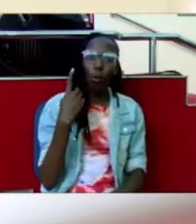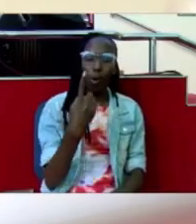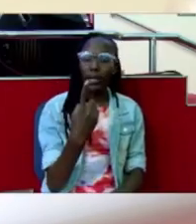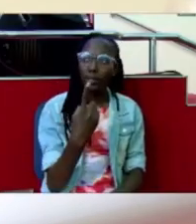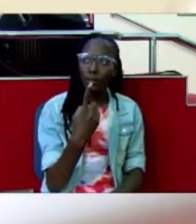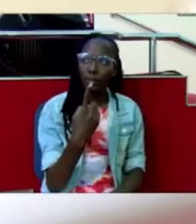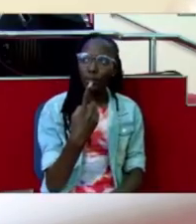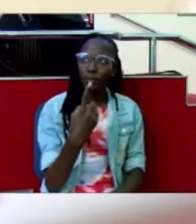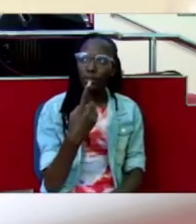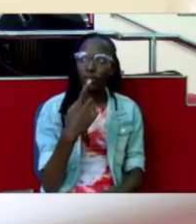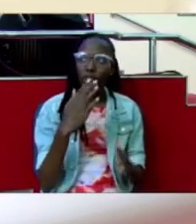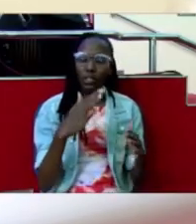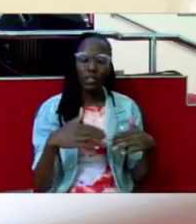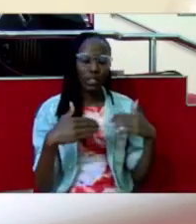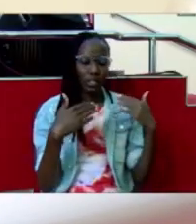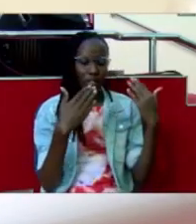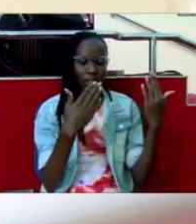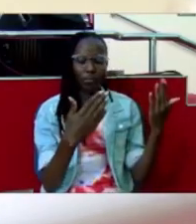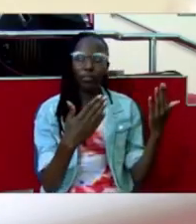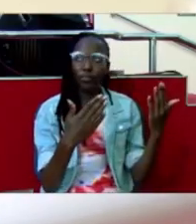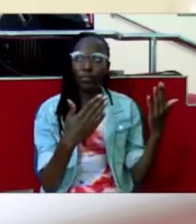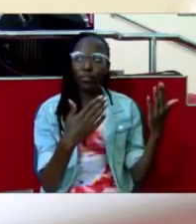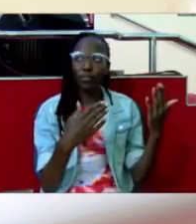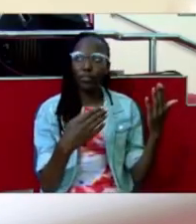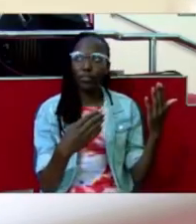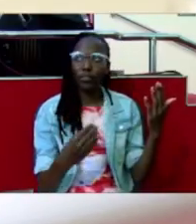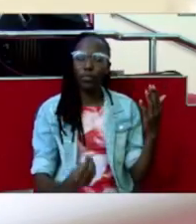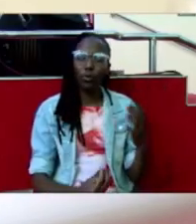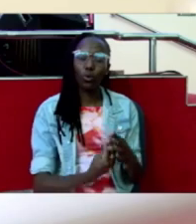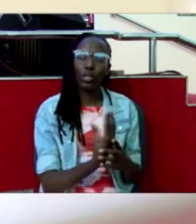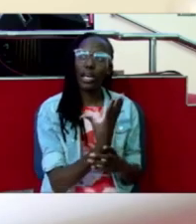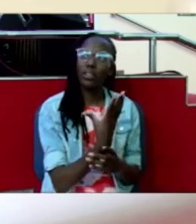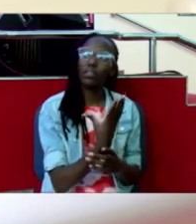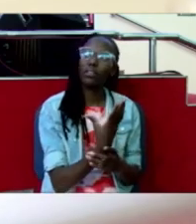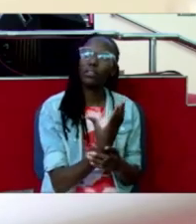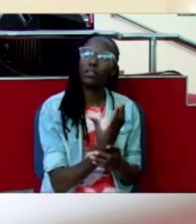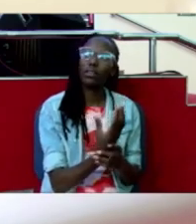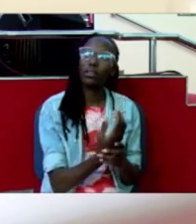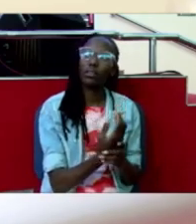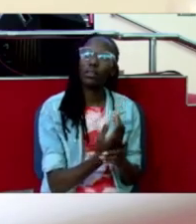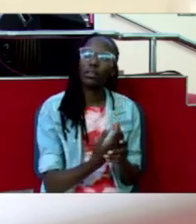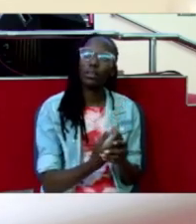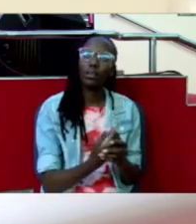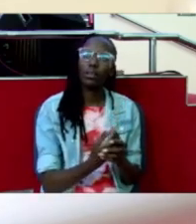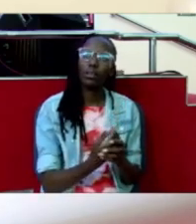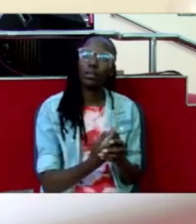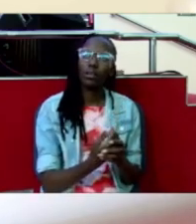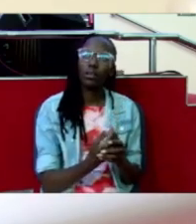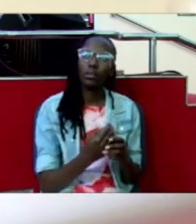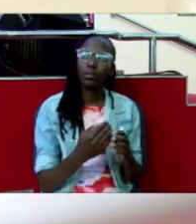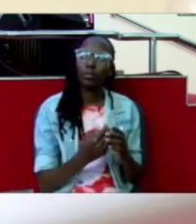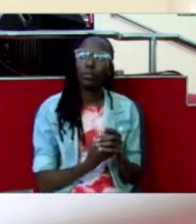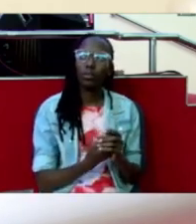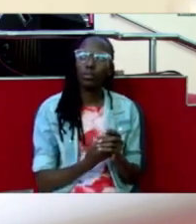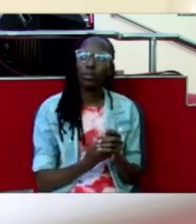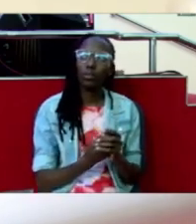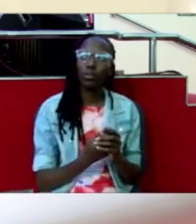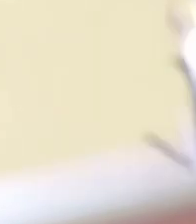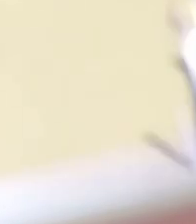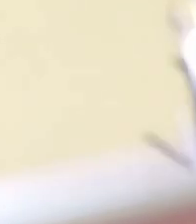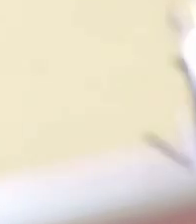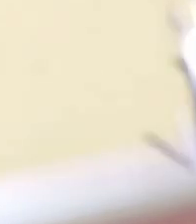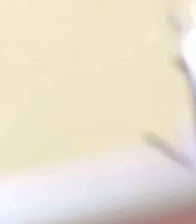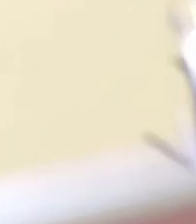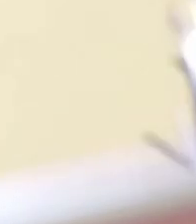was give rise to. Na moja hapo ni ile ya kusema kutoa jambo la. Or read to